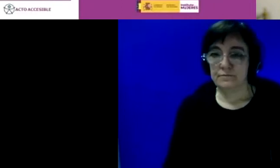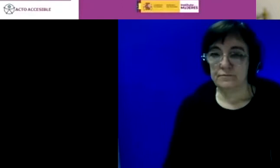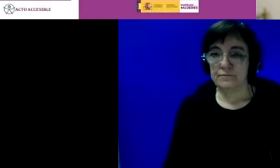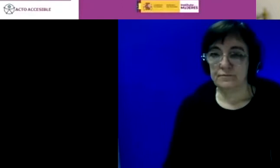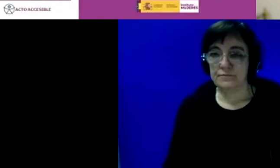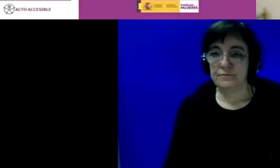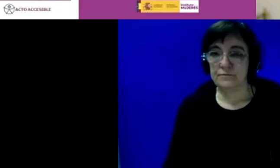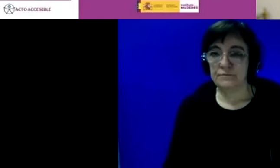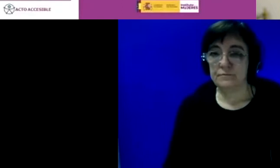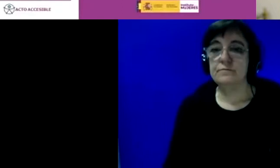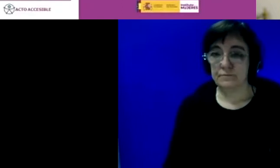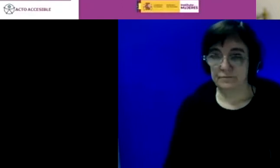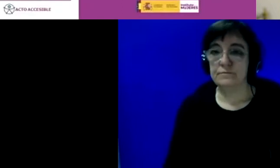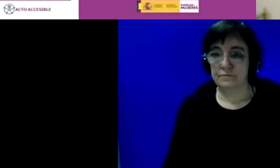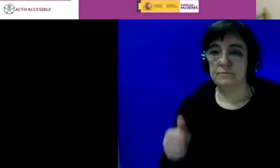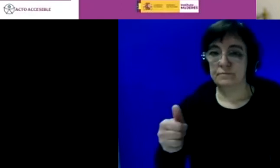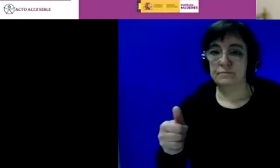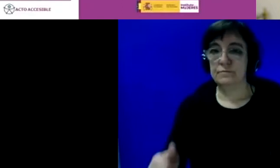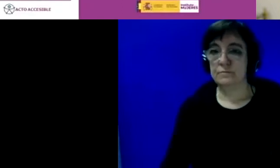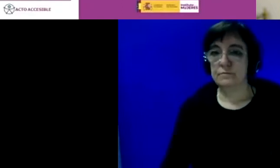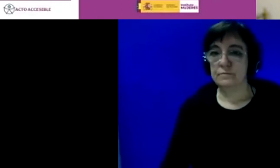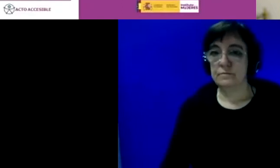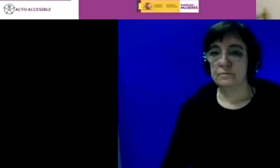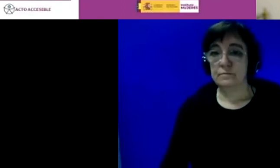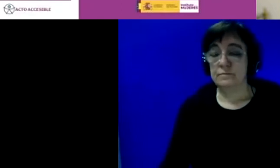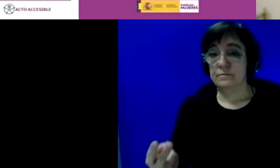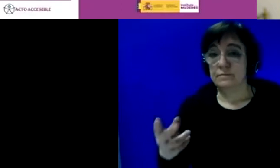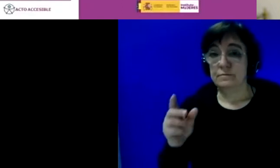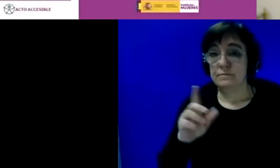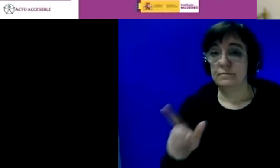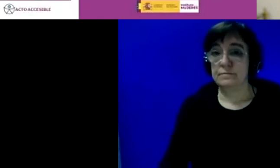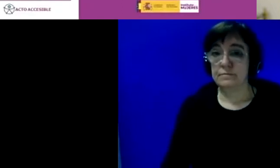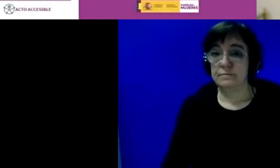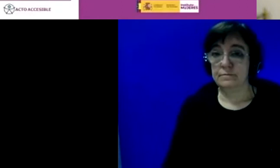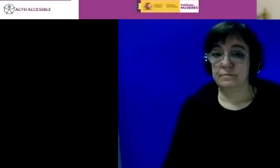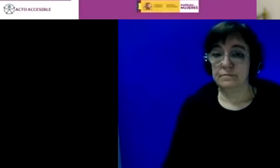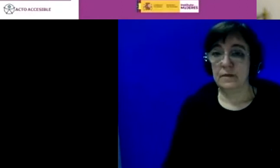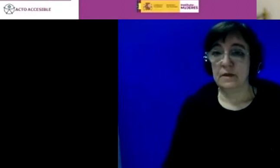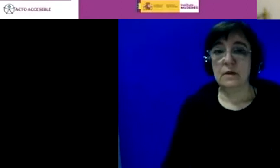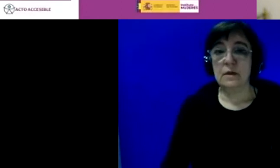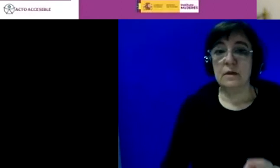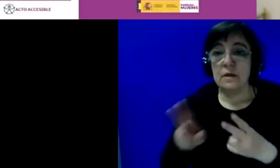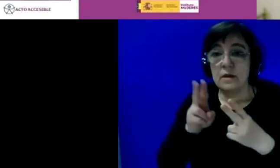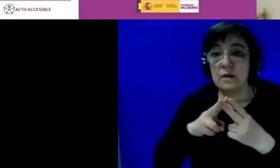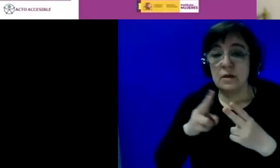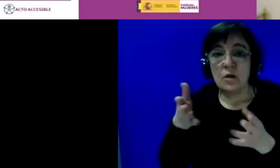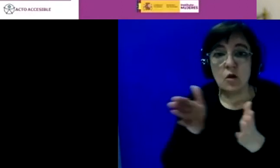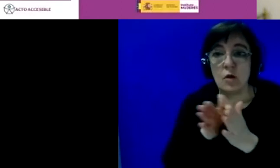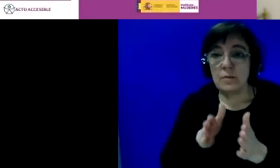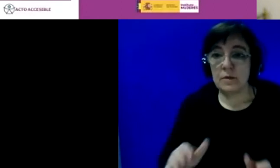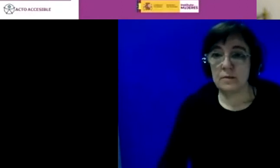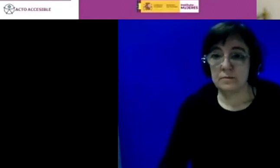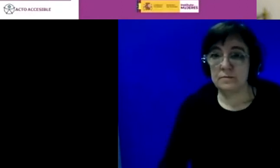A lo mejor mis colegas me pueden comentar. Maybe my colleagues can tell me if we have Katrin or